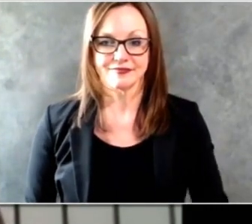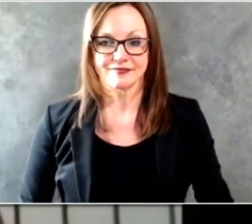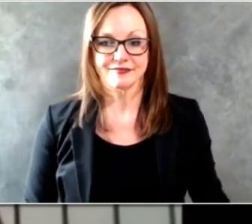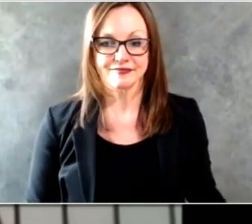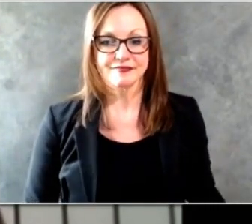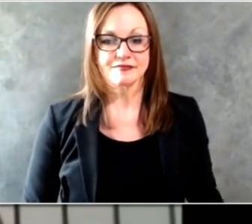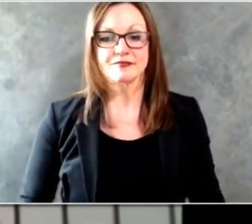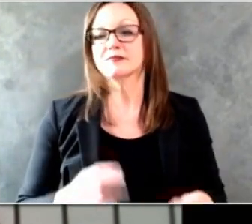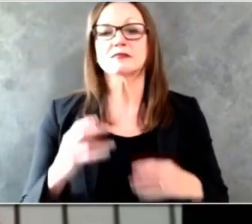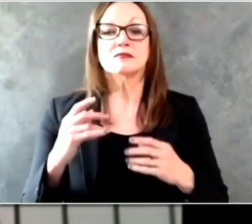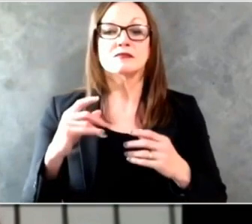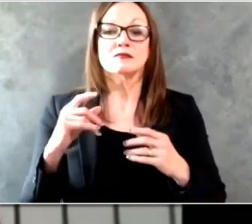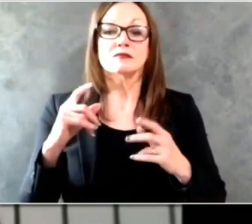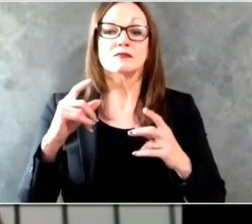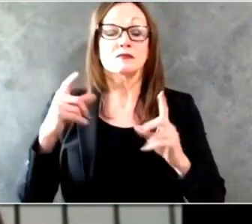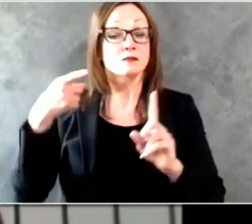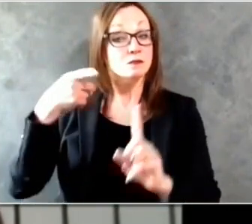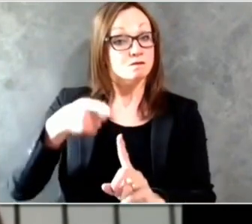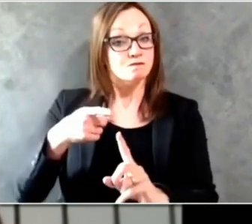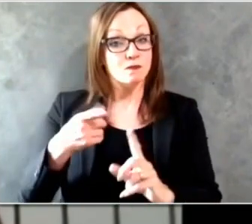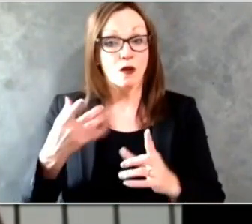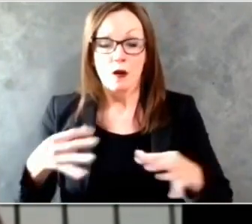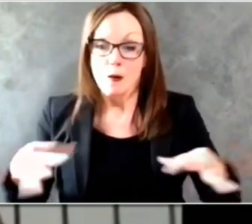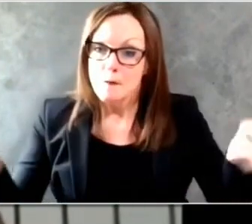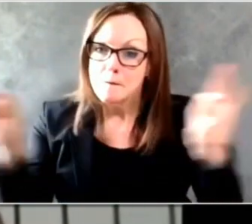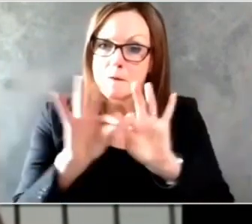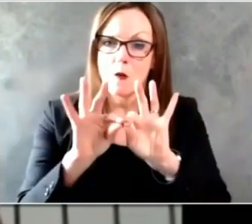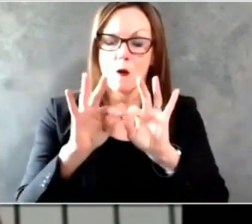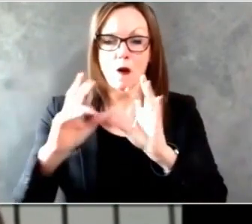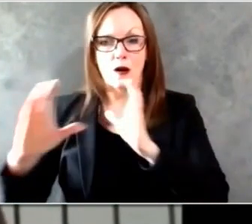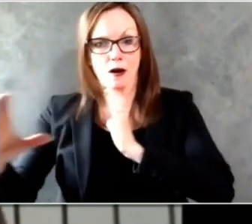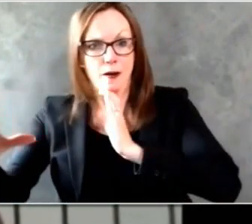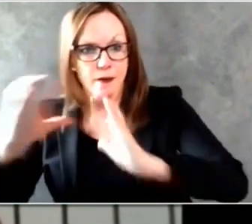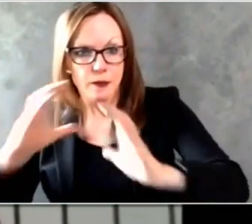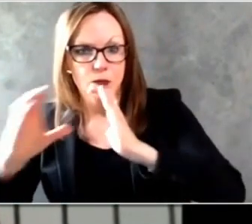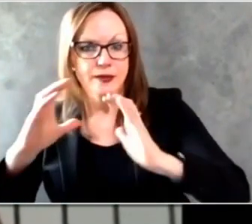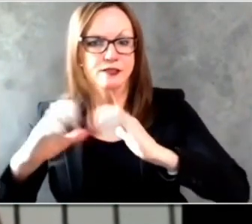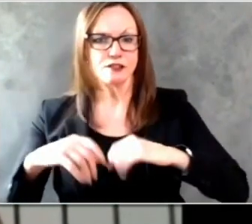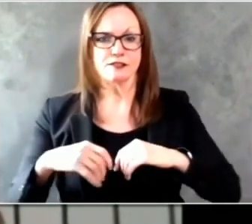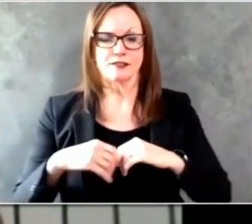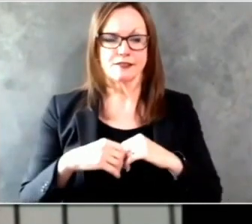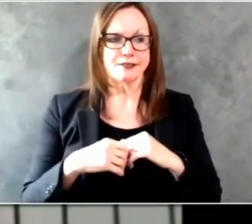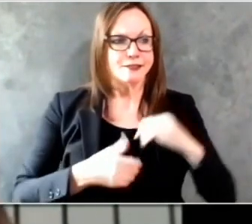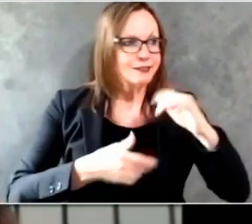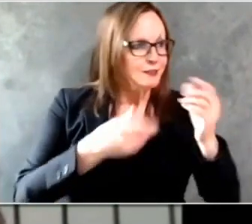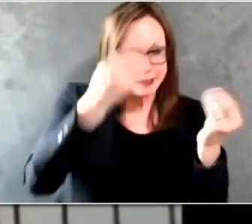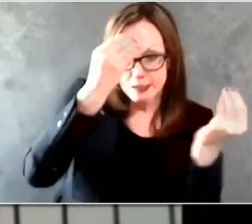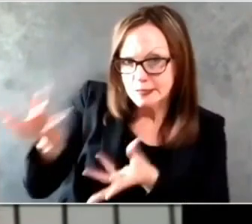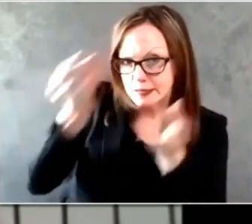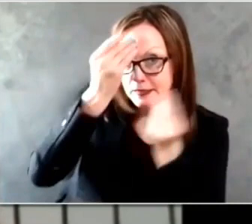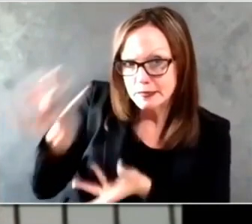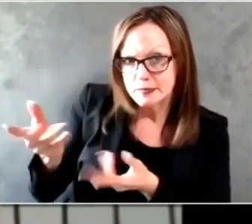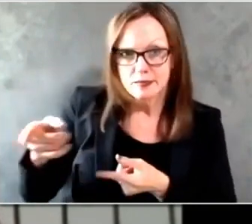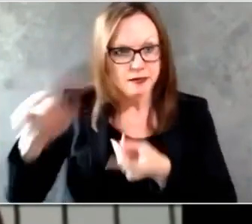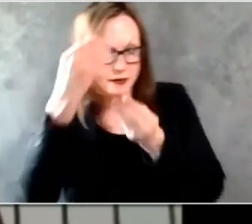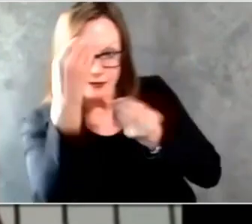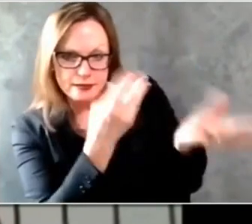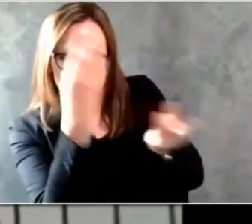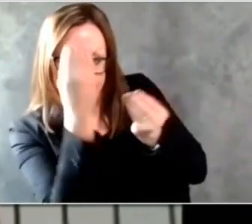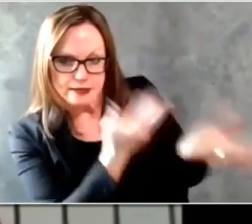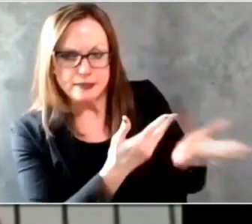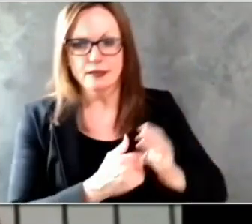You know, I don't think that it is a situation where you would make a decision and be one and done, because as, you know, we have done throughout the